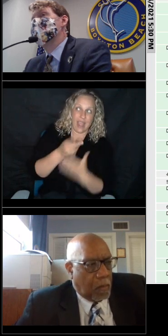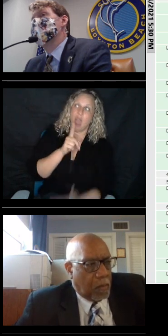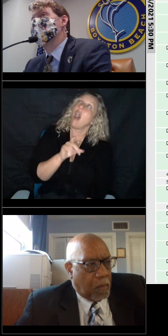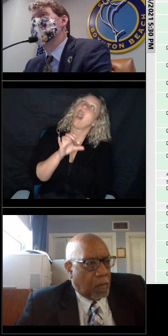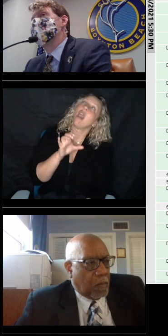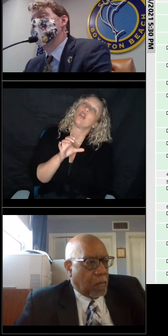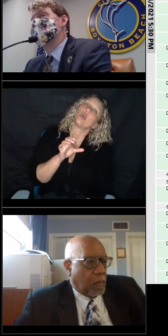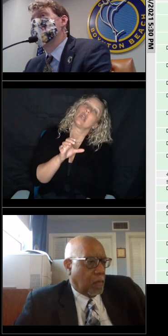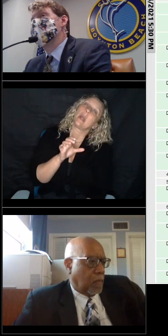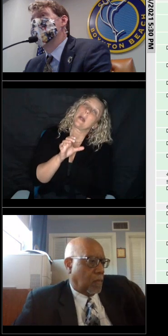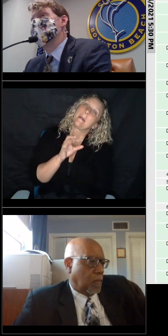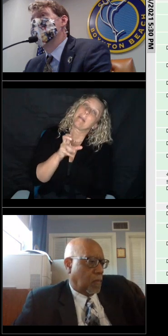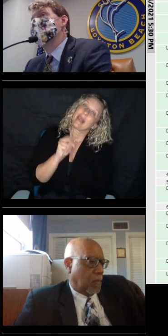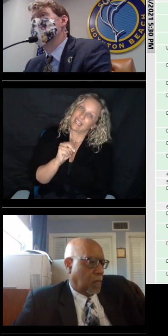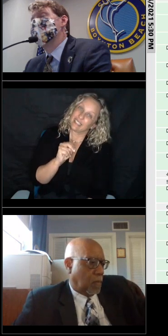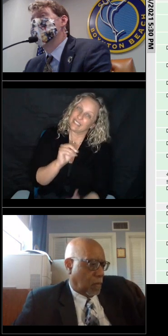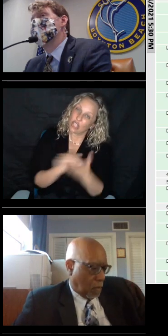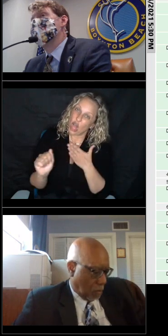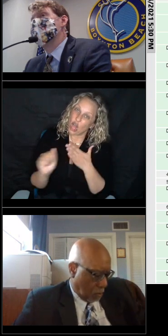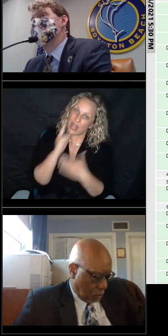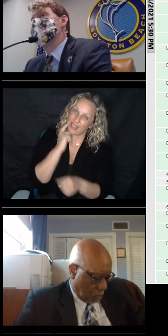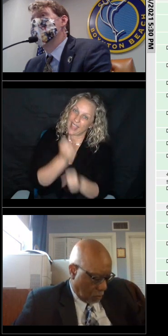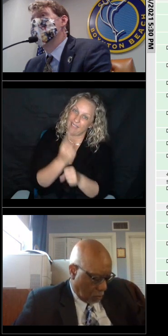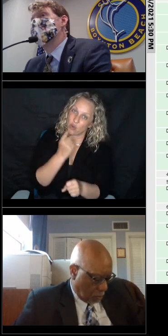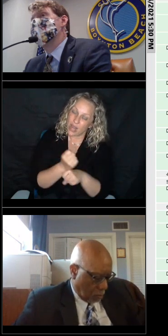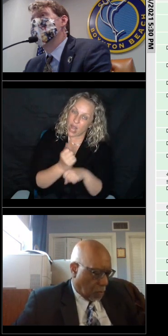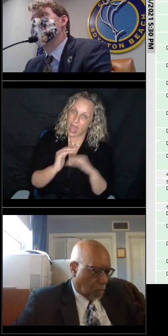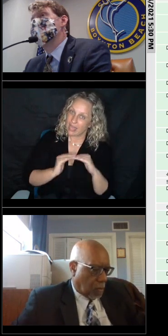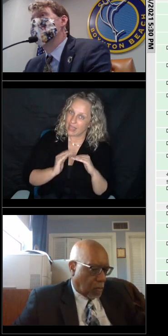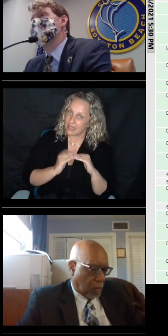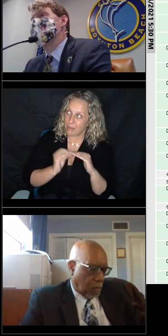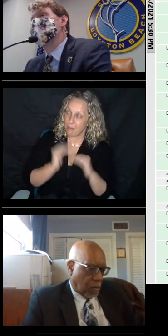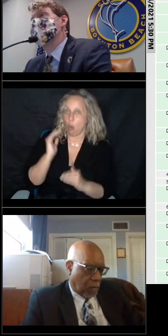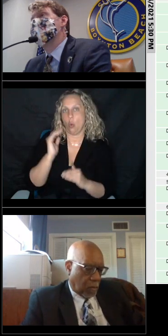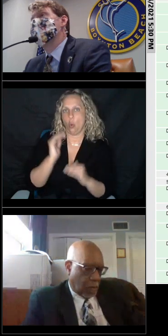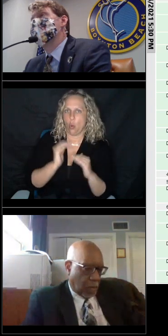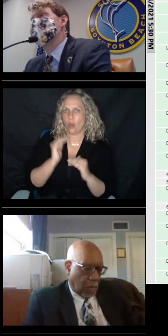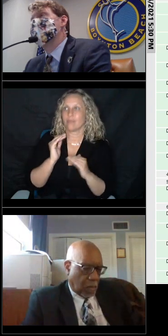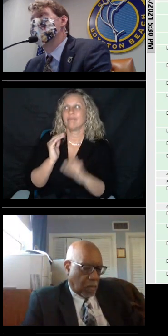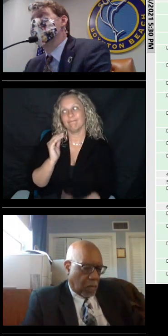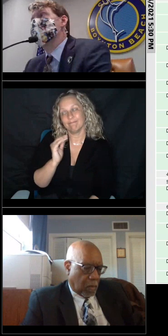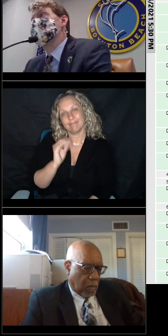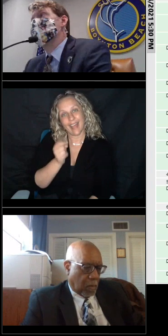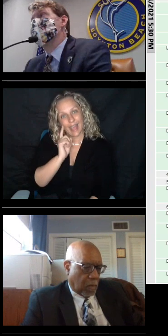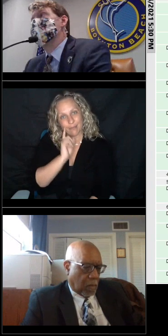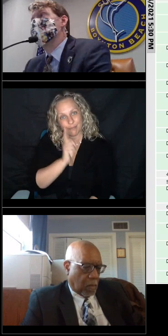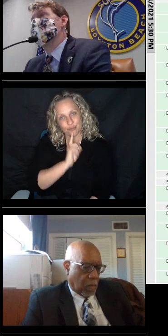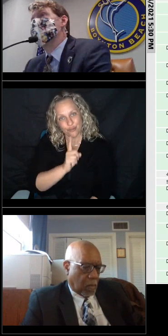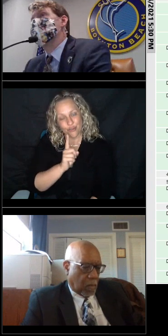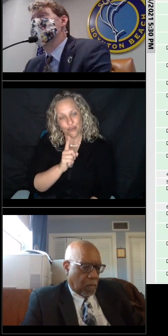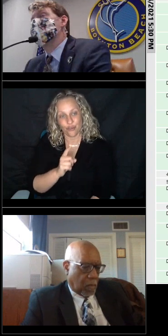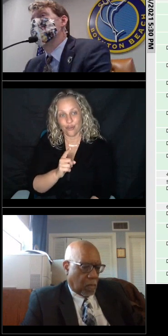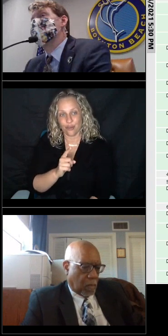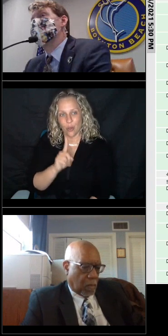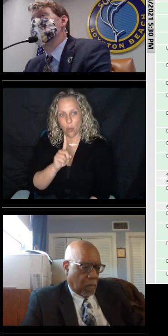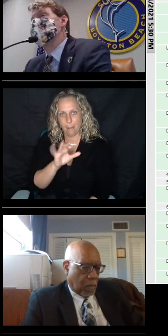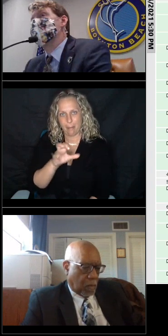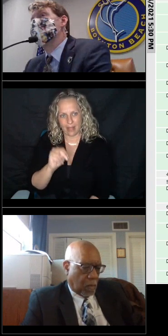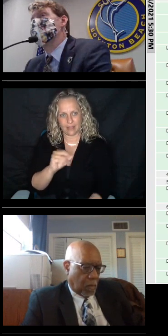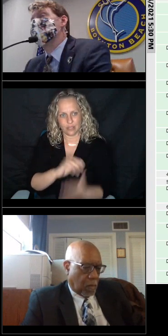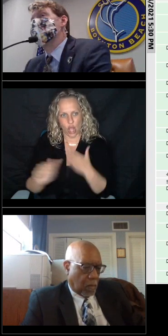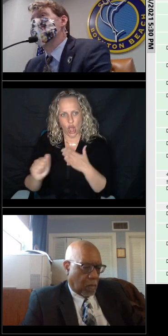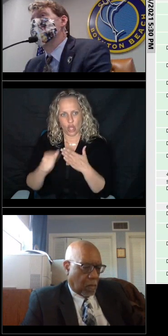$100 million, I think, a year at least. Maybe more. Is it more? Yeah, it's a bigger amount. It's $1 billion, I guess, by